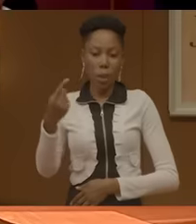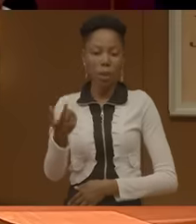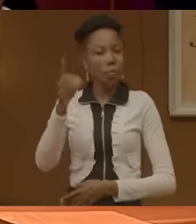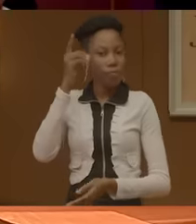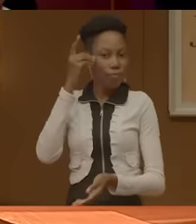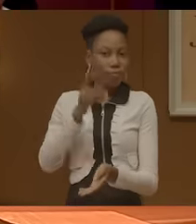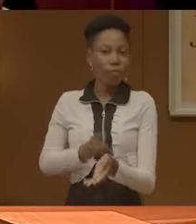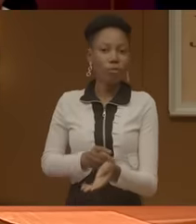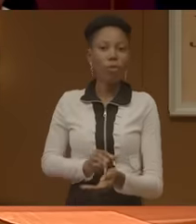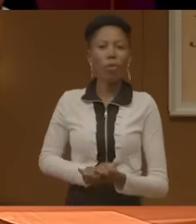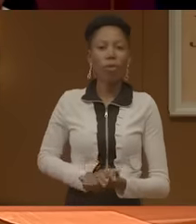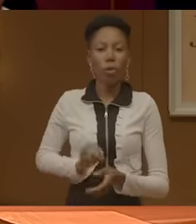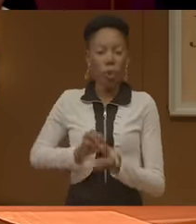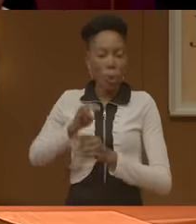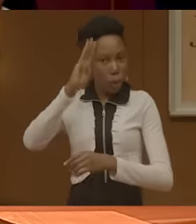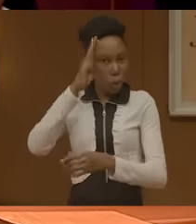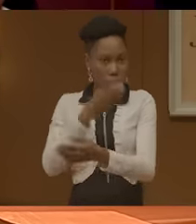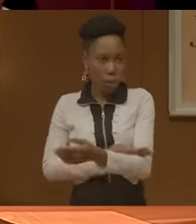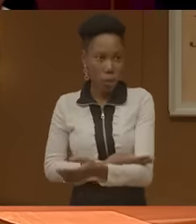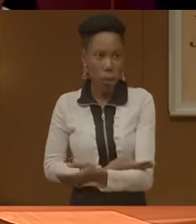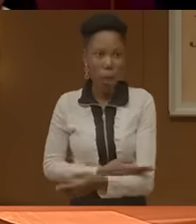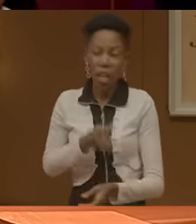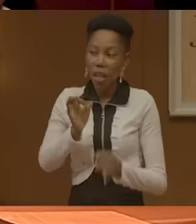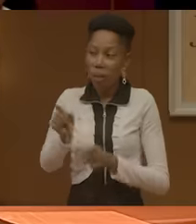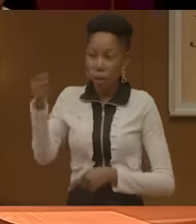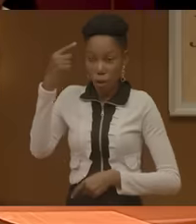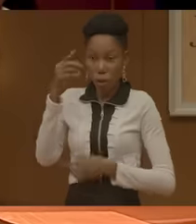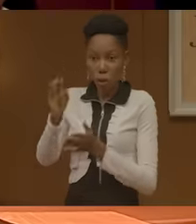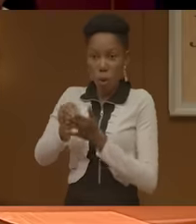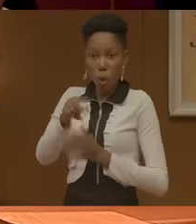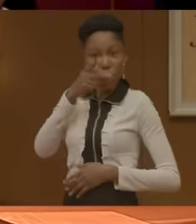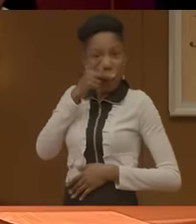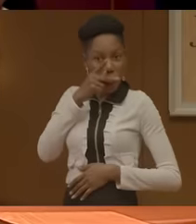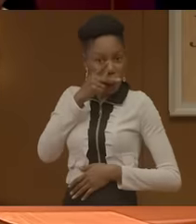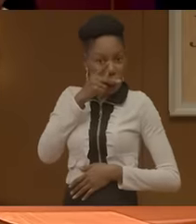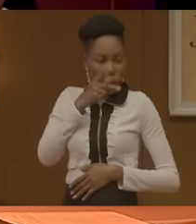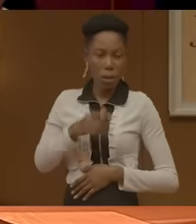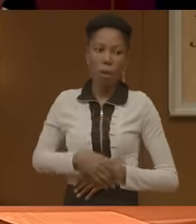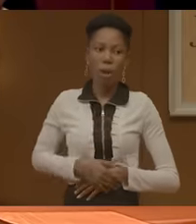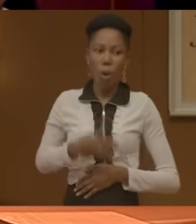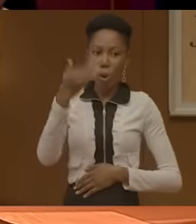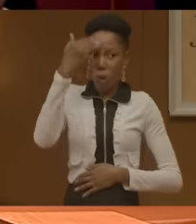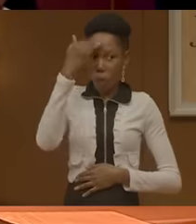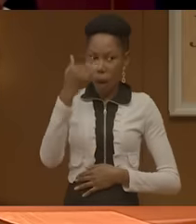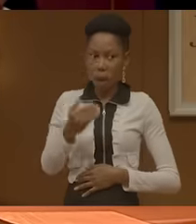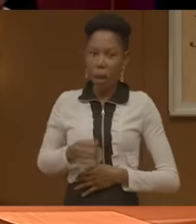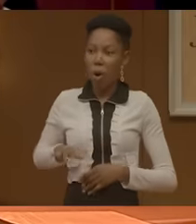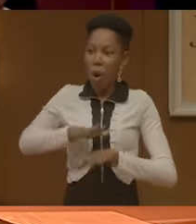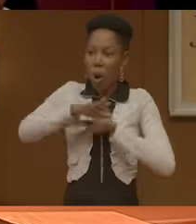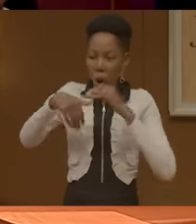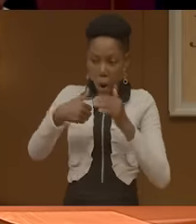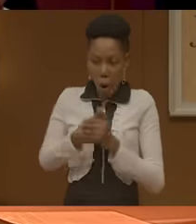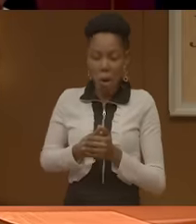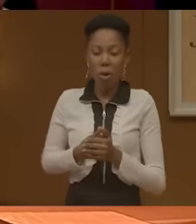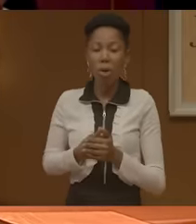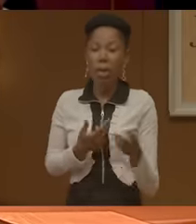saying? So even your own, the one that you think are your children, because it's only not only that one that is your, as far as I'm concerned, all of them are your